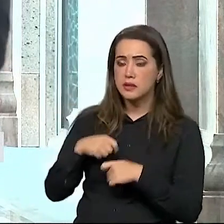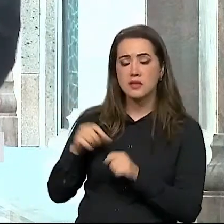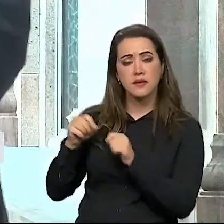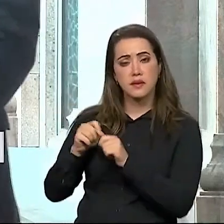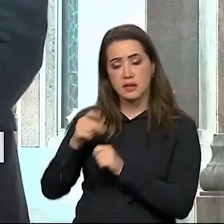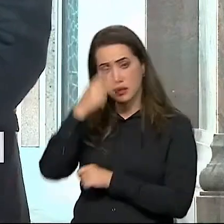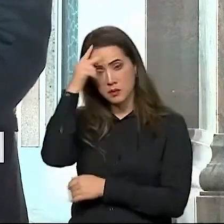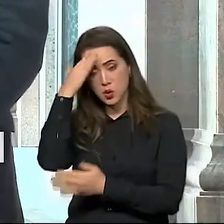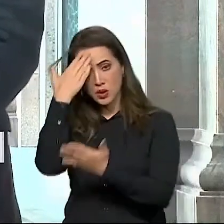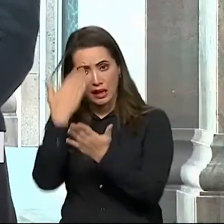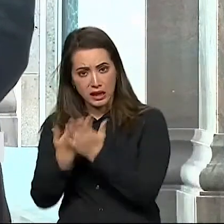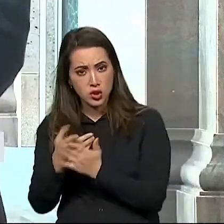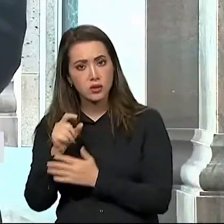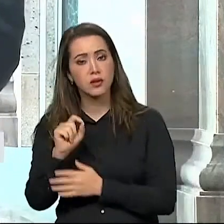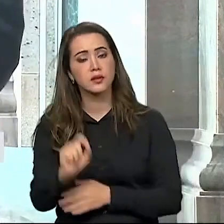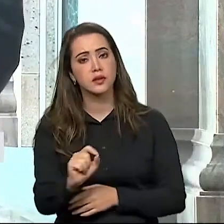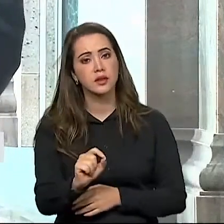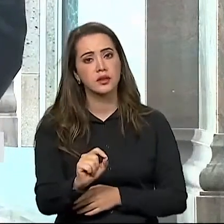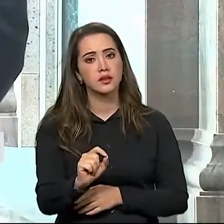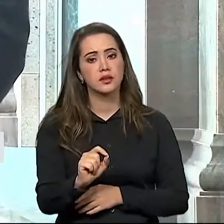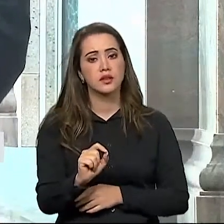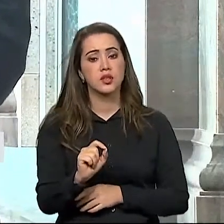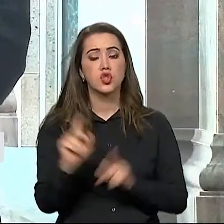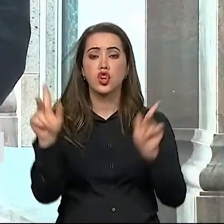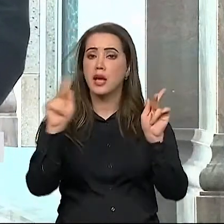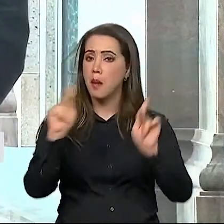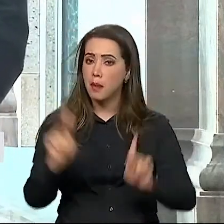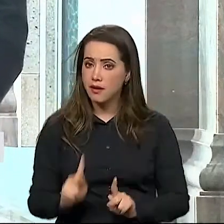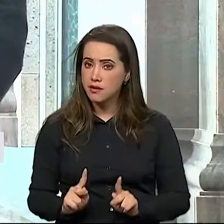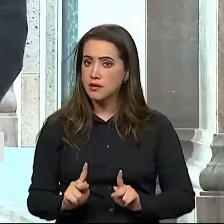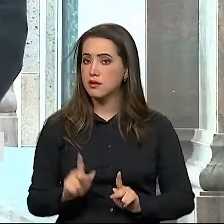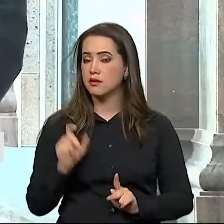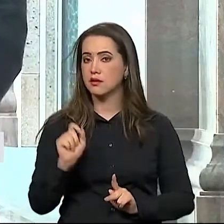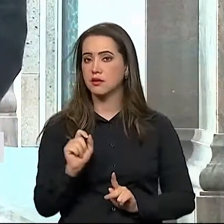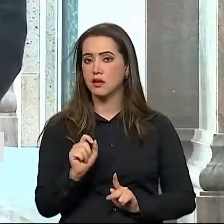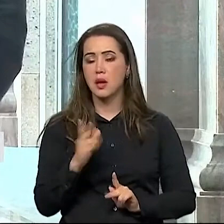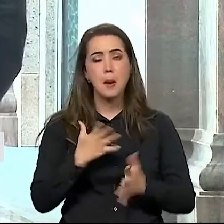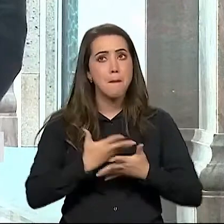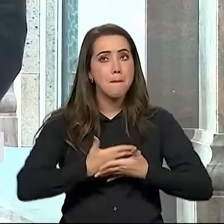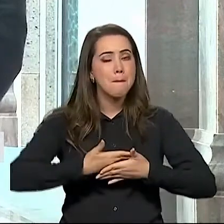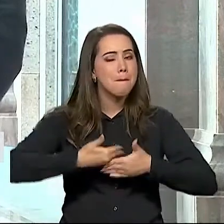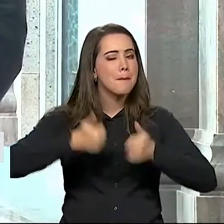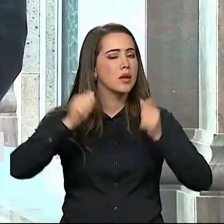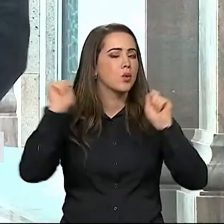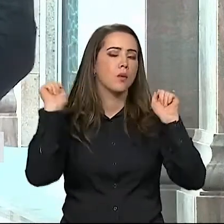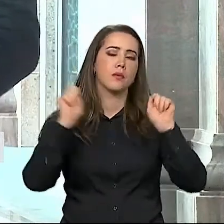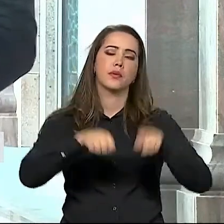pessoas de que a paz é a melhor